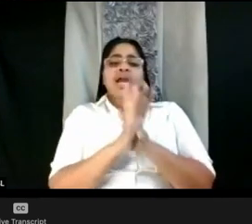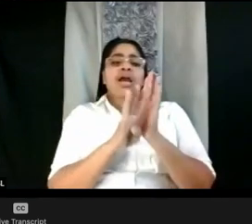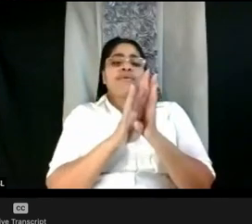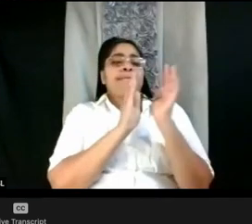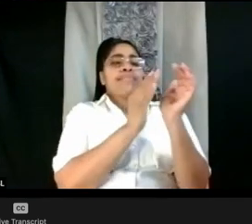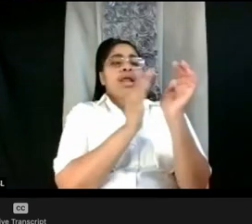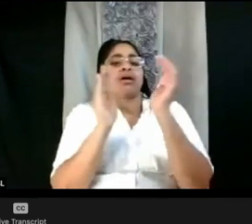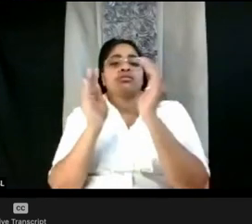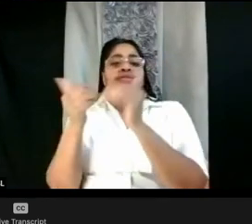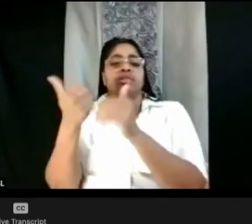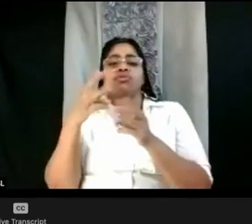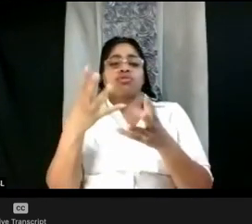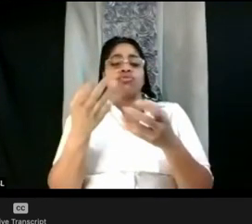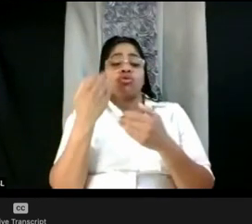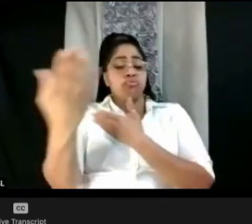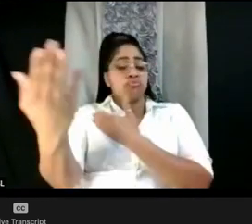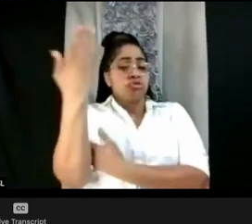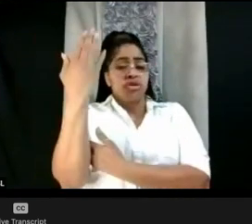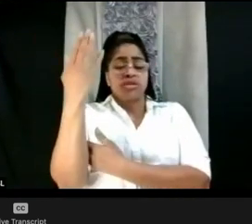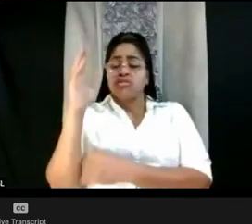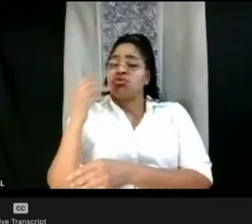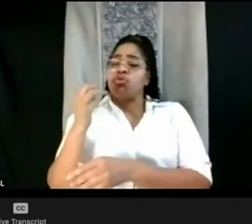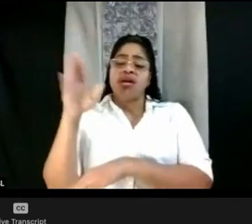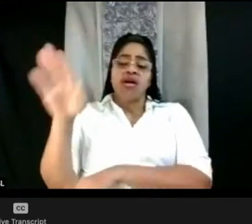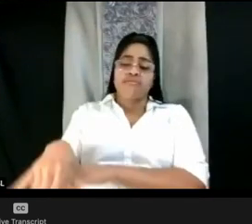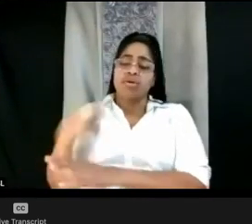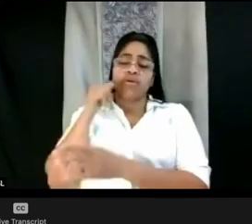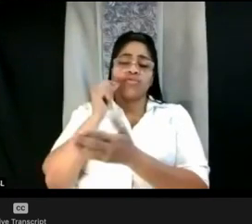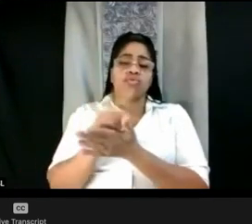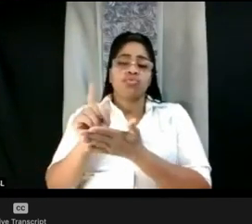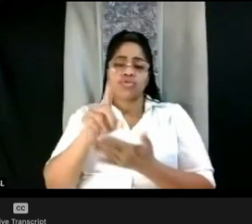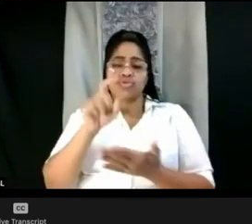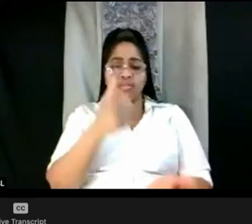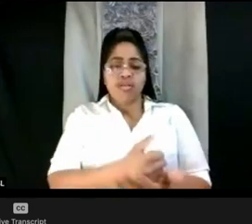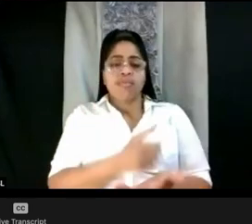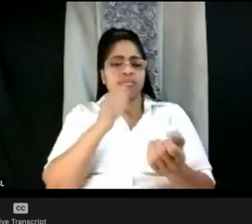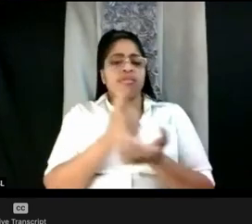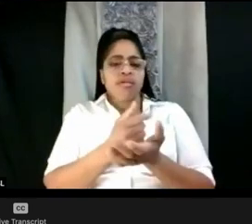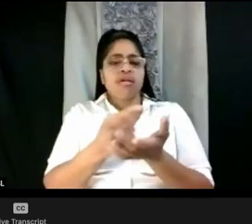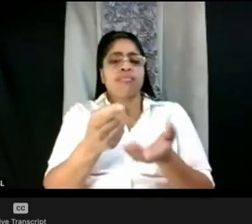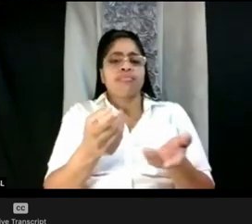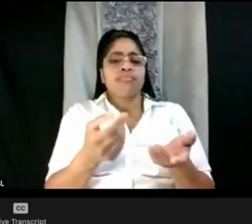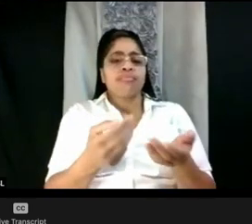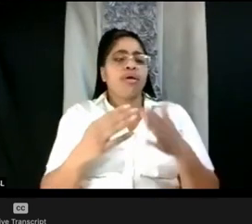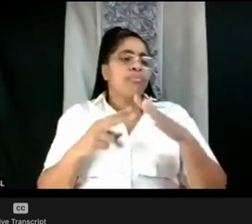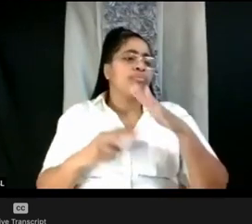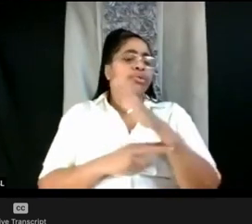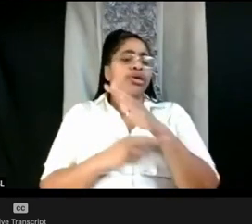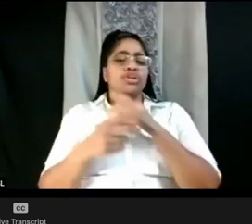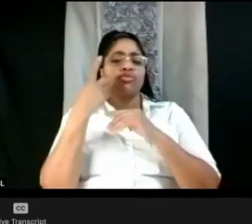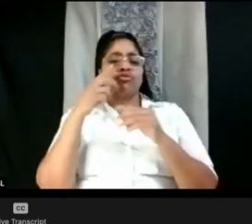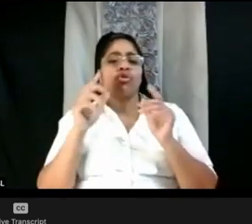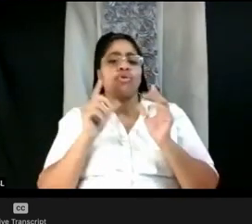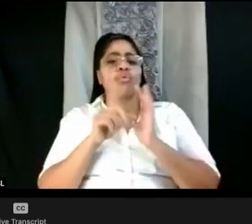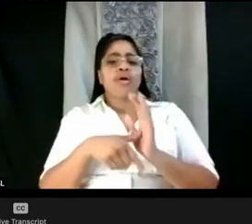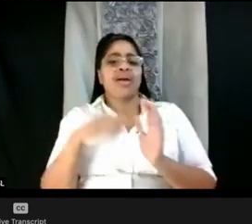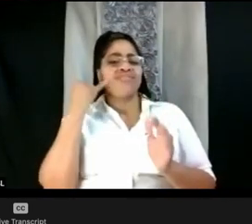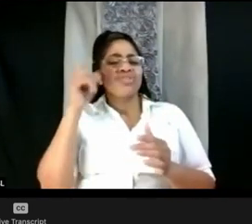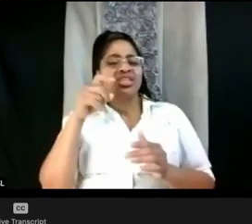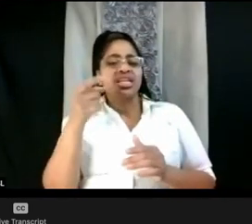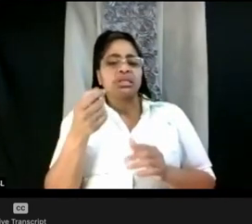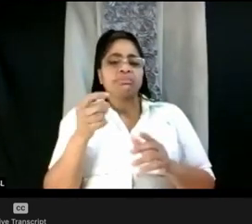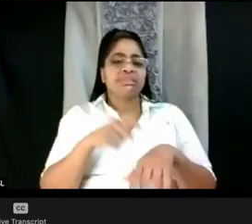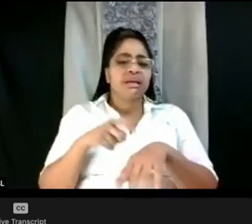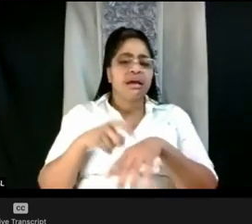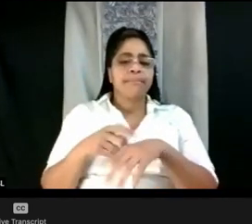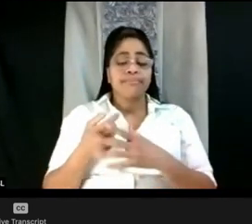wish. So if you have a morning or afternoon a week that you need help for, it can help to bridge you for a while if you need some time.